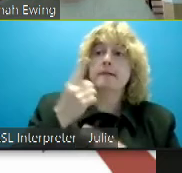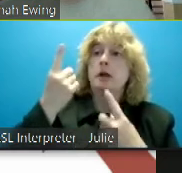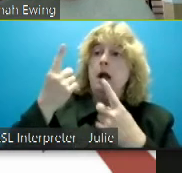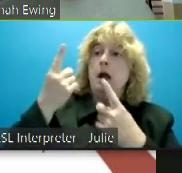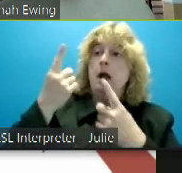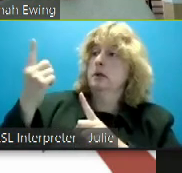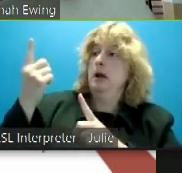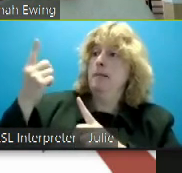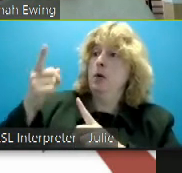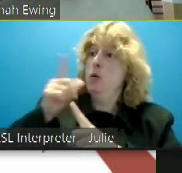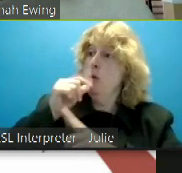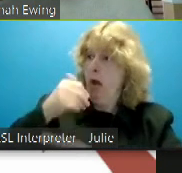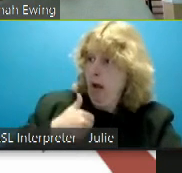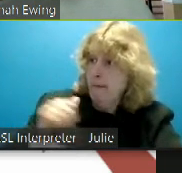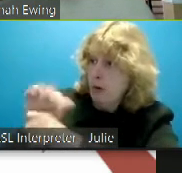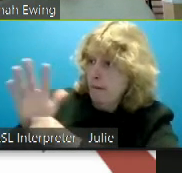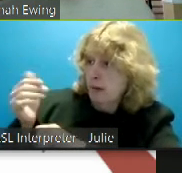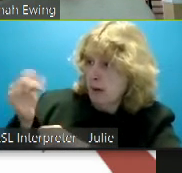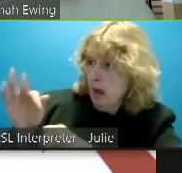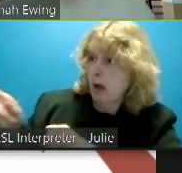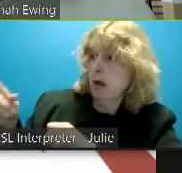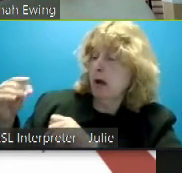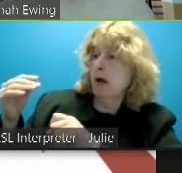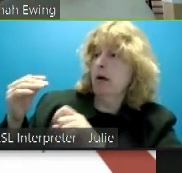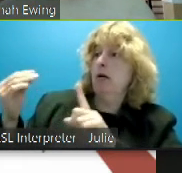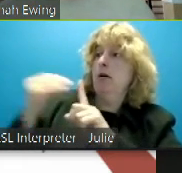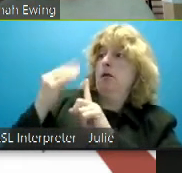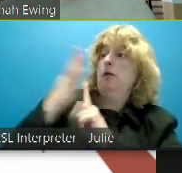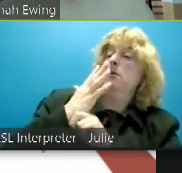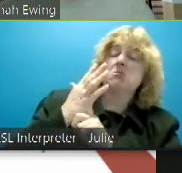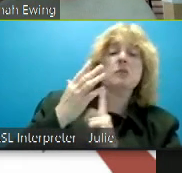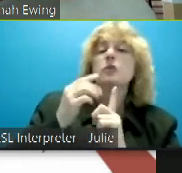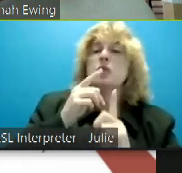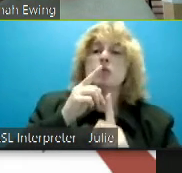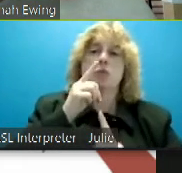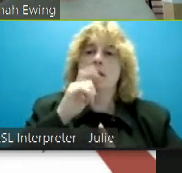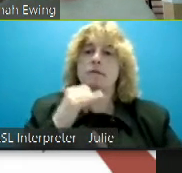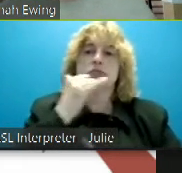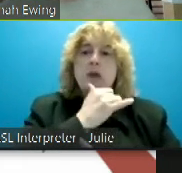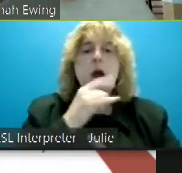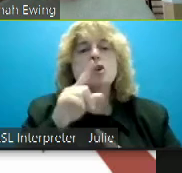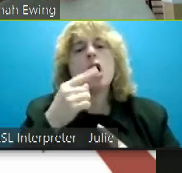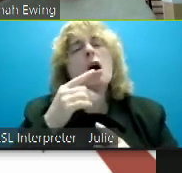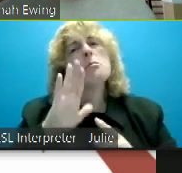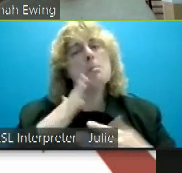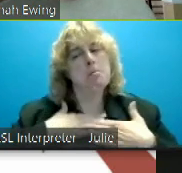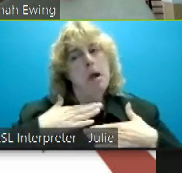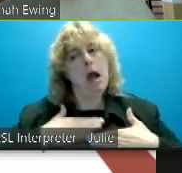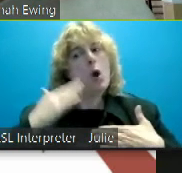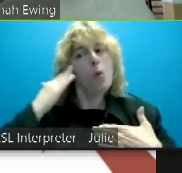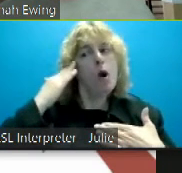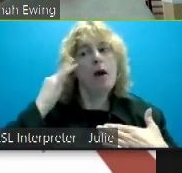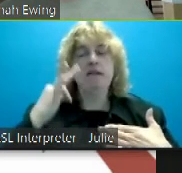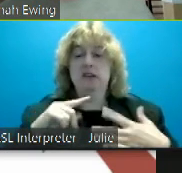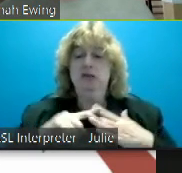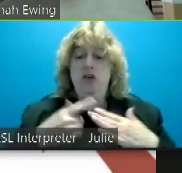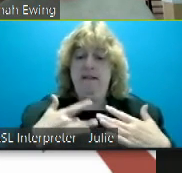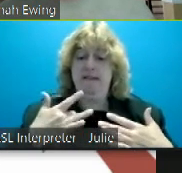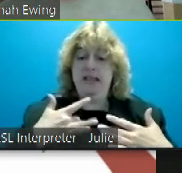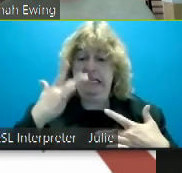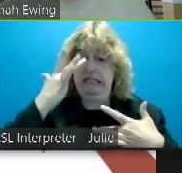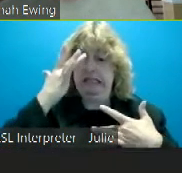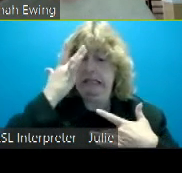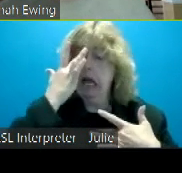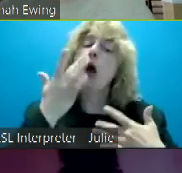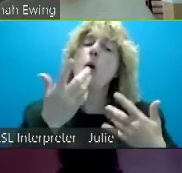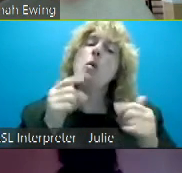maintain body awareness. And if you start to feel sick, you then quarantine yourself and let others that you may